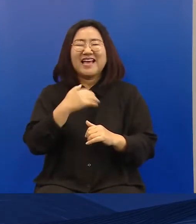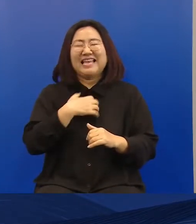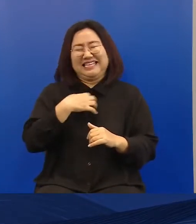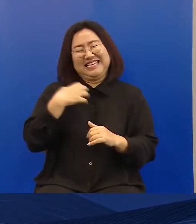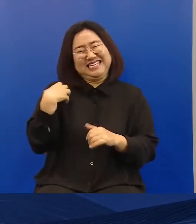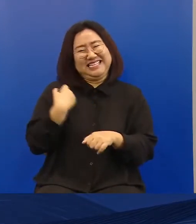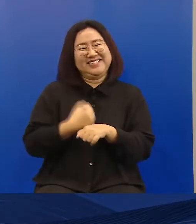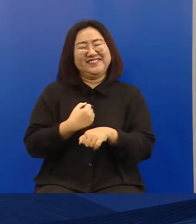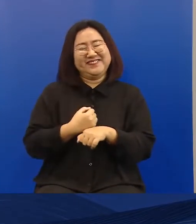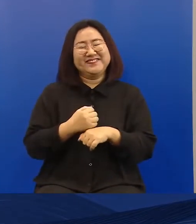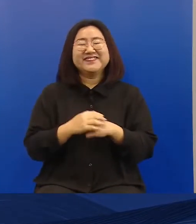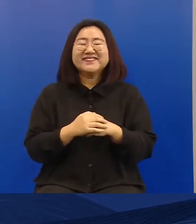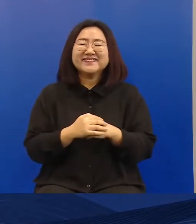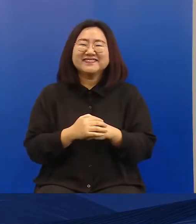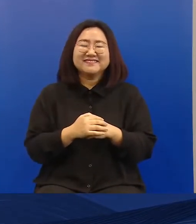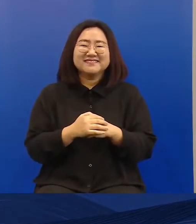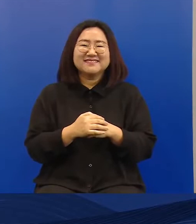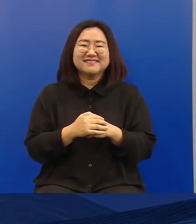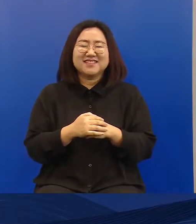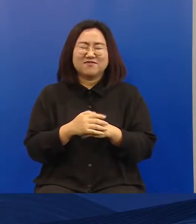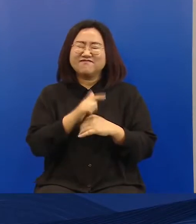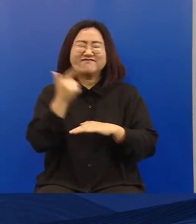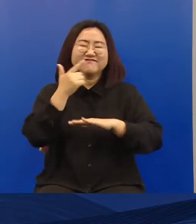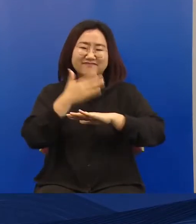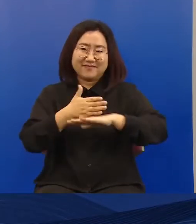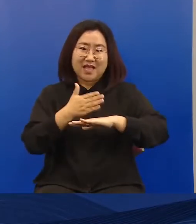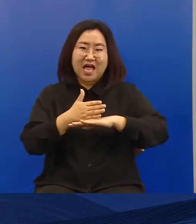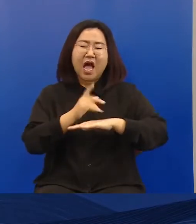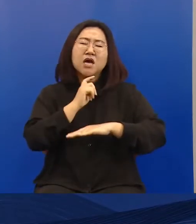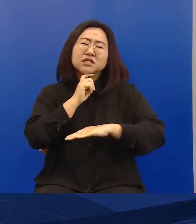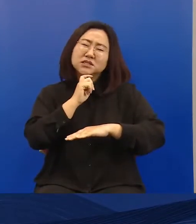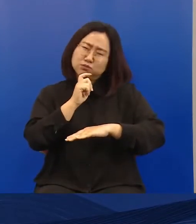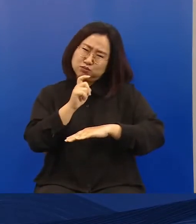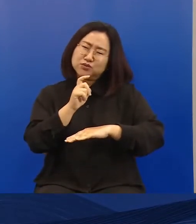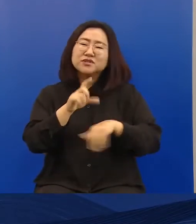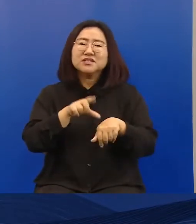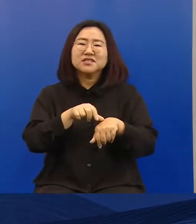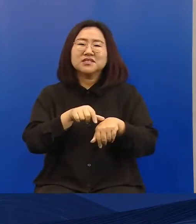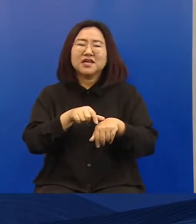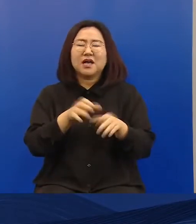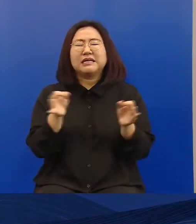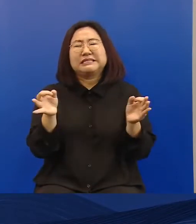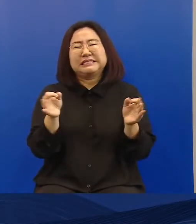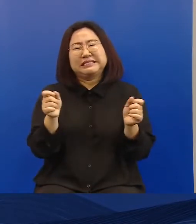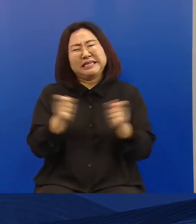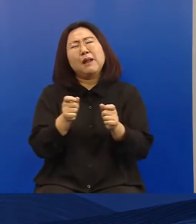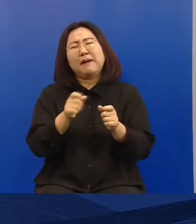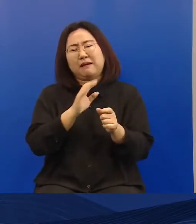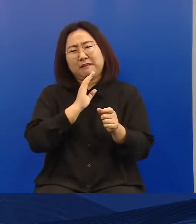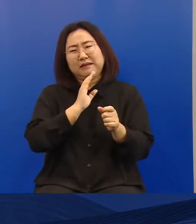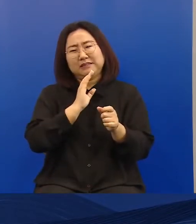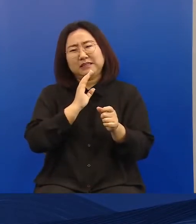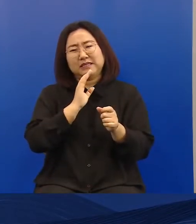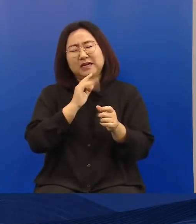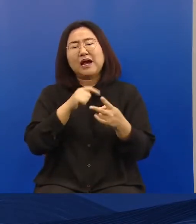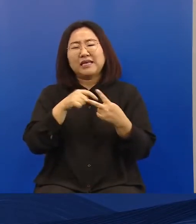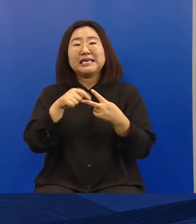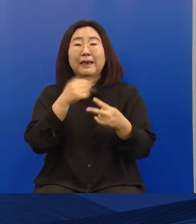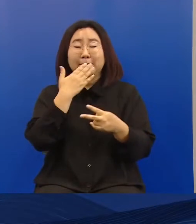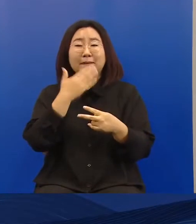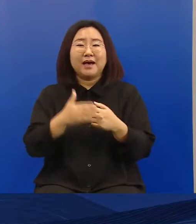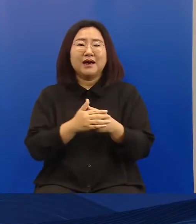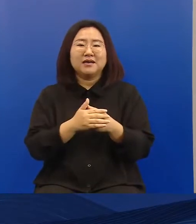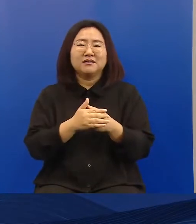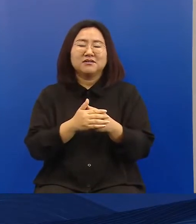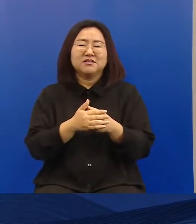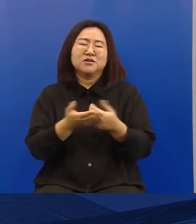I will be a harsh moderator today for the panelists. Again, 10 minutes is